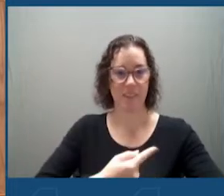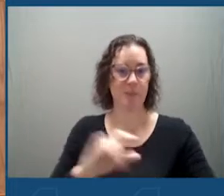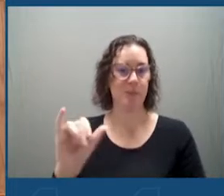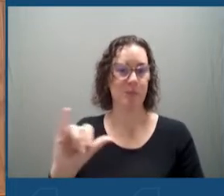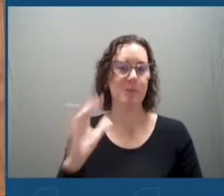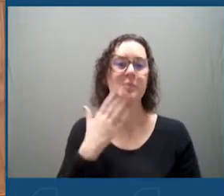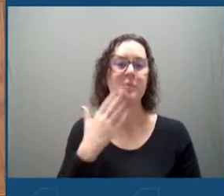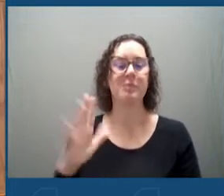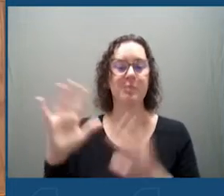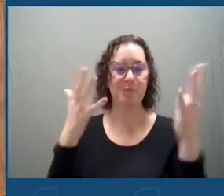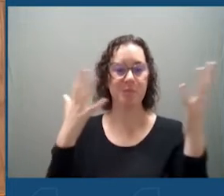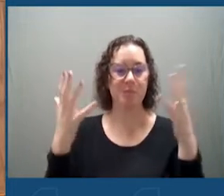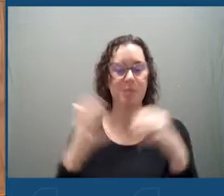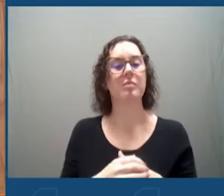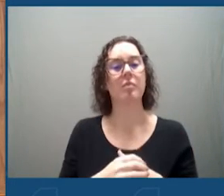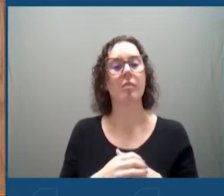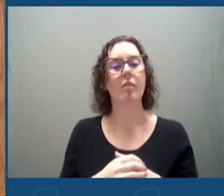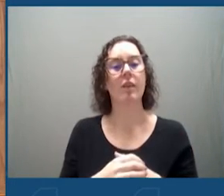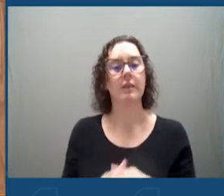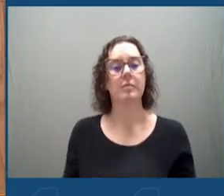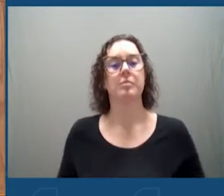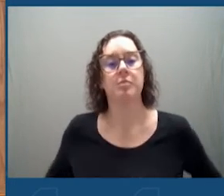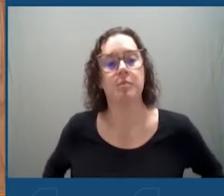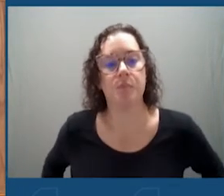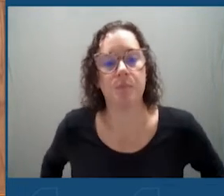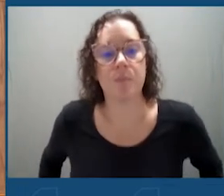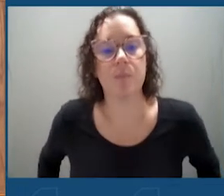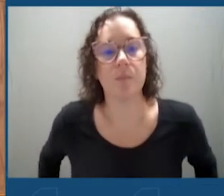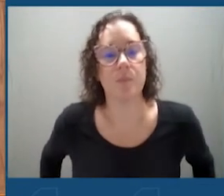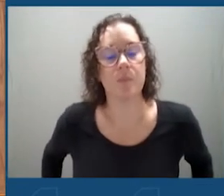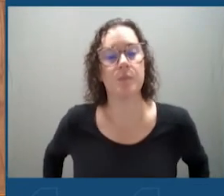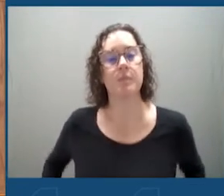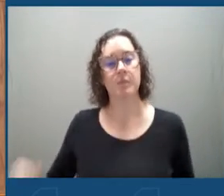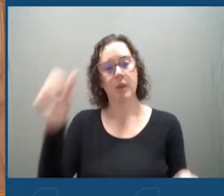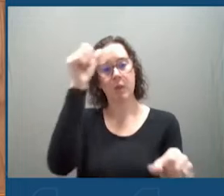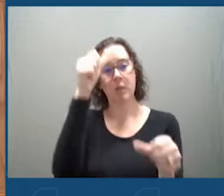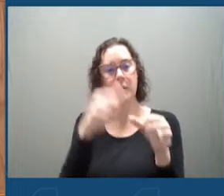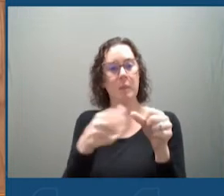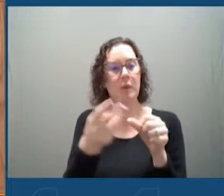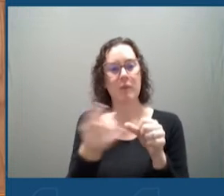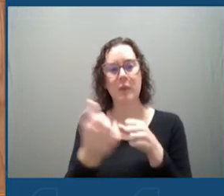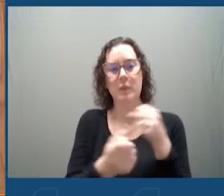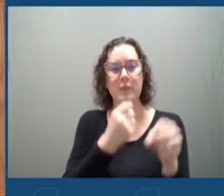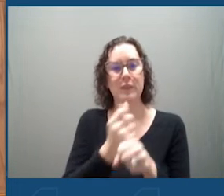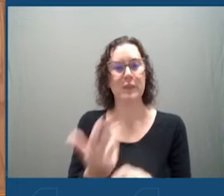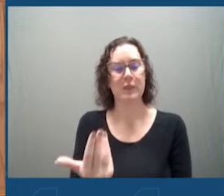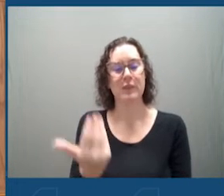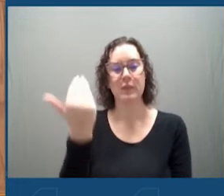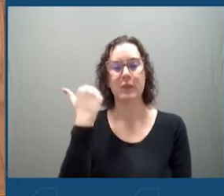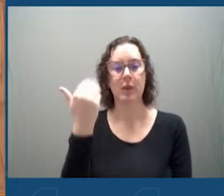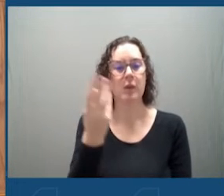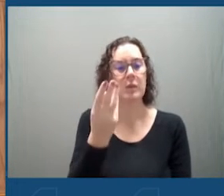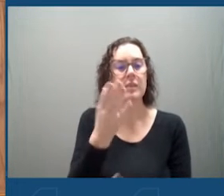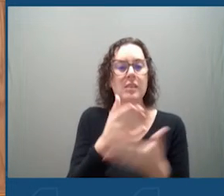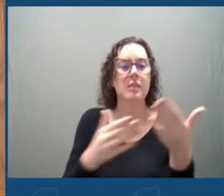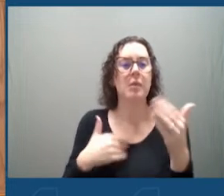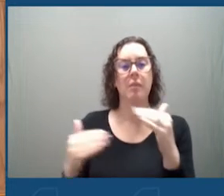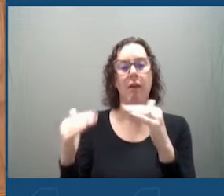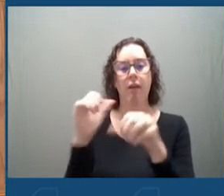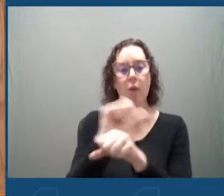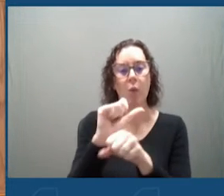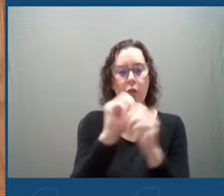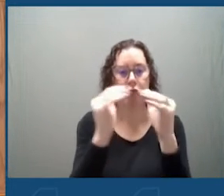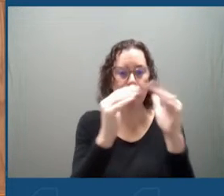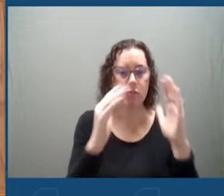So I can recall maybe a couple of years ago, a number of my colleagues in legal services, we